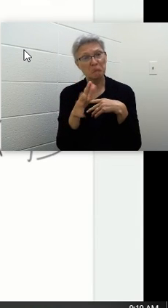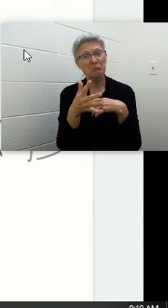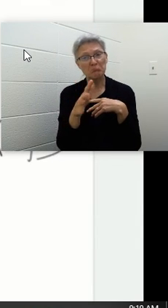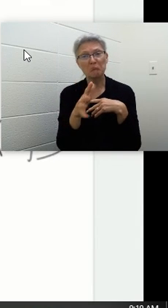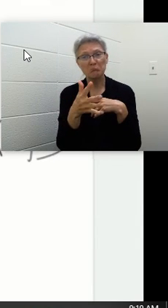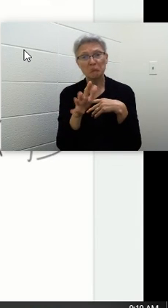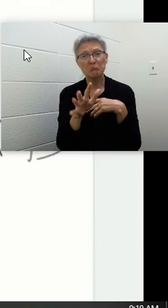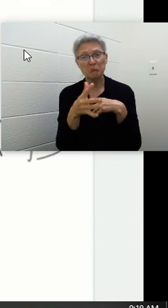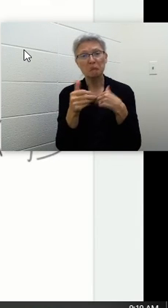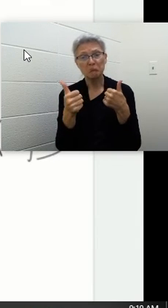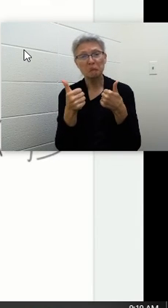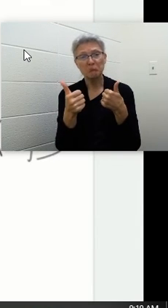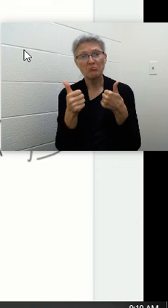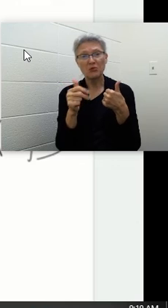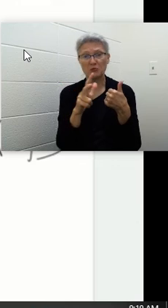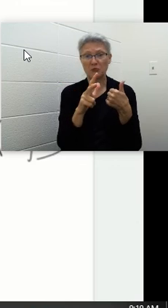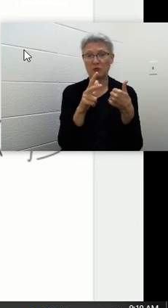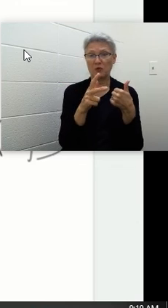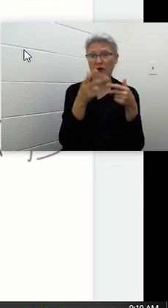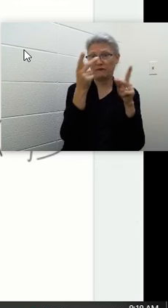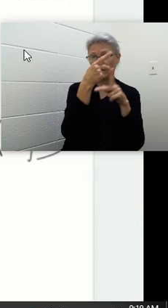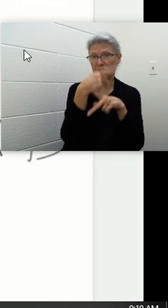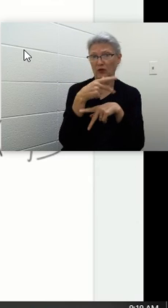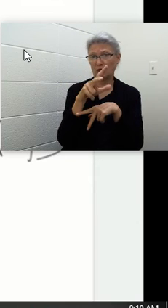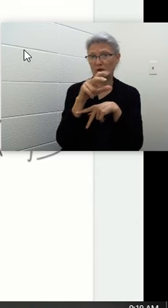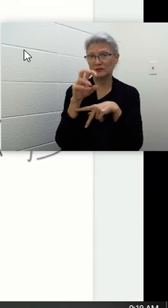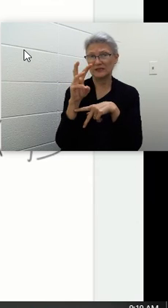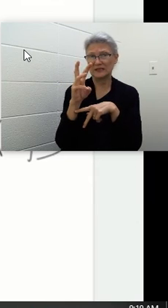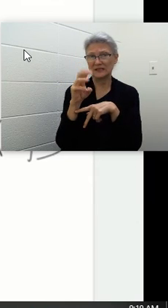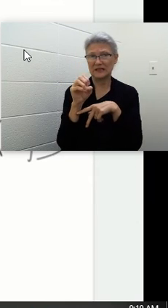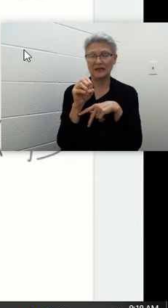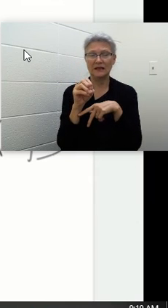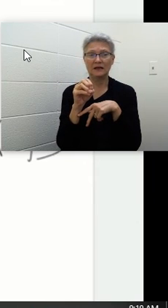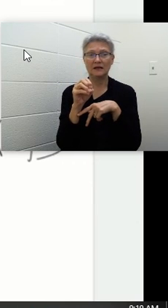the math and we came up with 360.